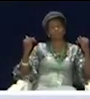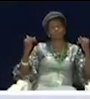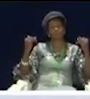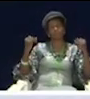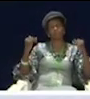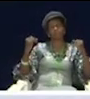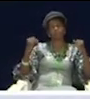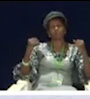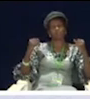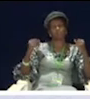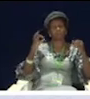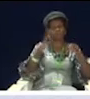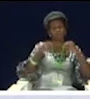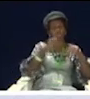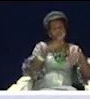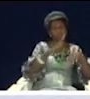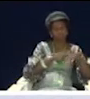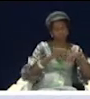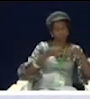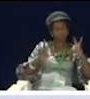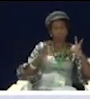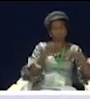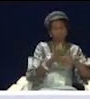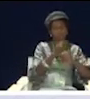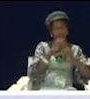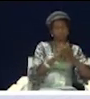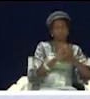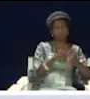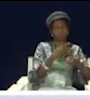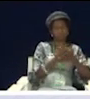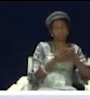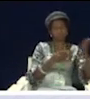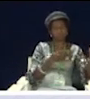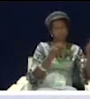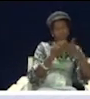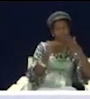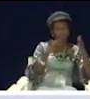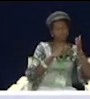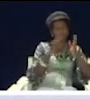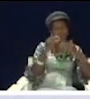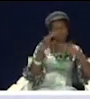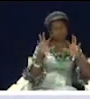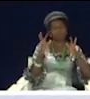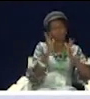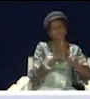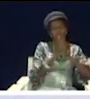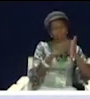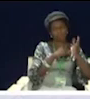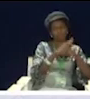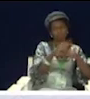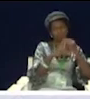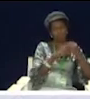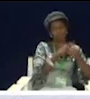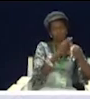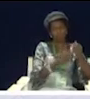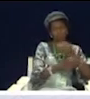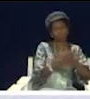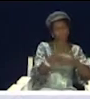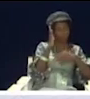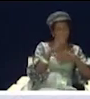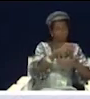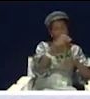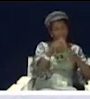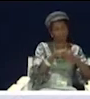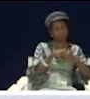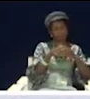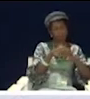And if you are still on the way, make sure you get here before I finish praying. And the Almighty God will include you in the